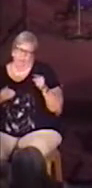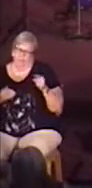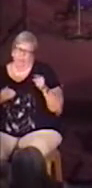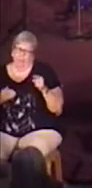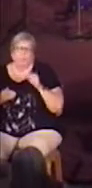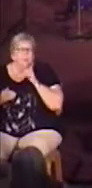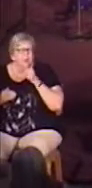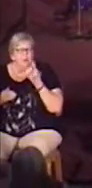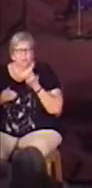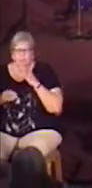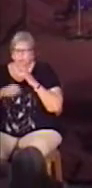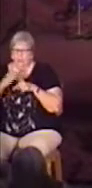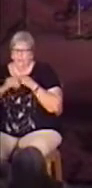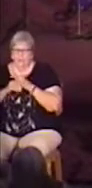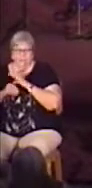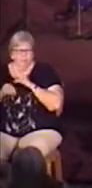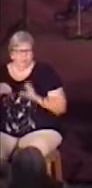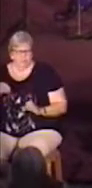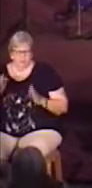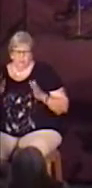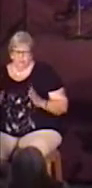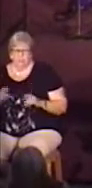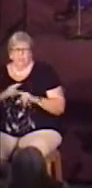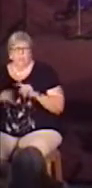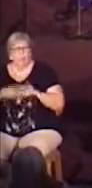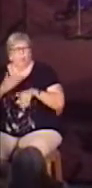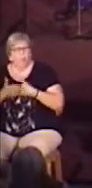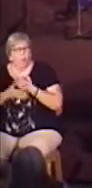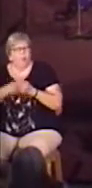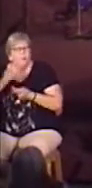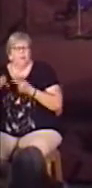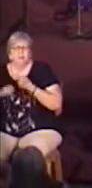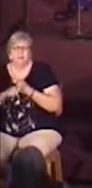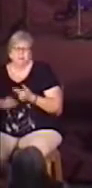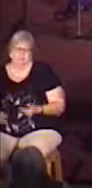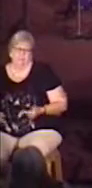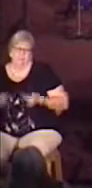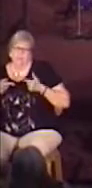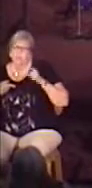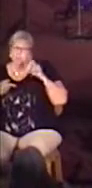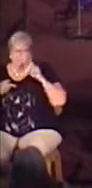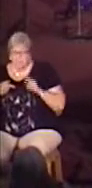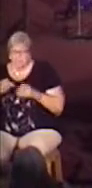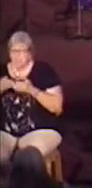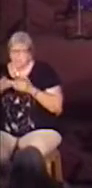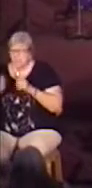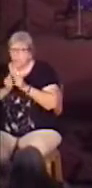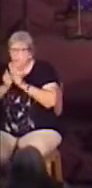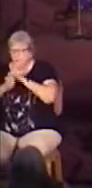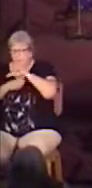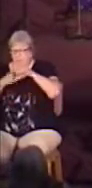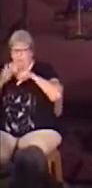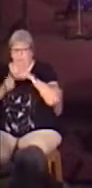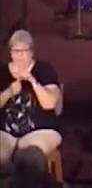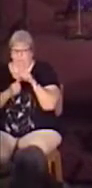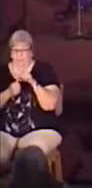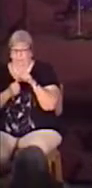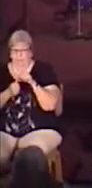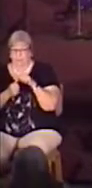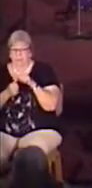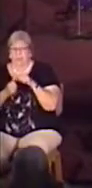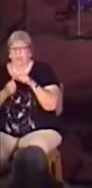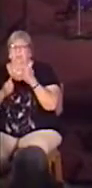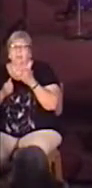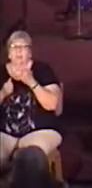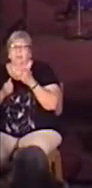about Christianity. We're talking about all forms of life. We have to be gentle with each other. Kenneth